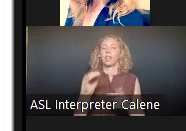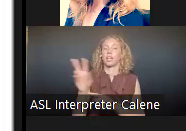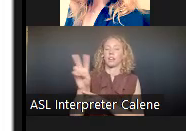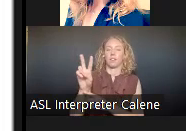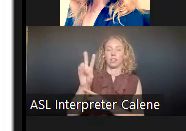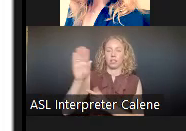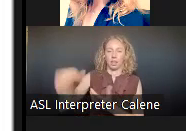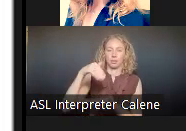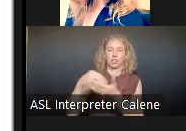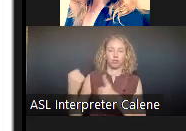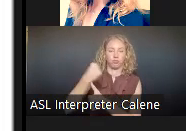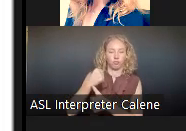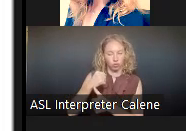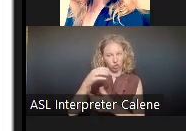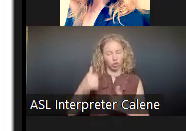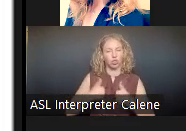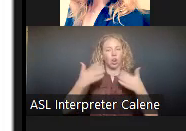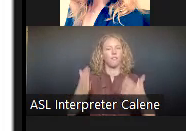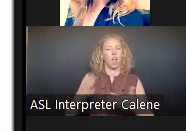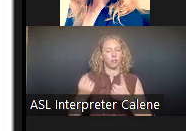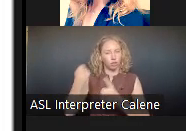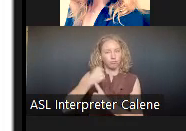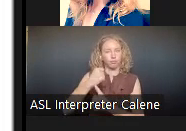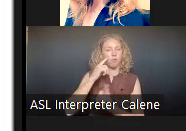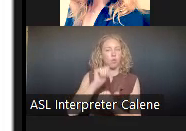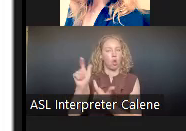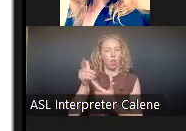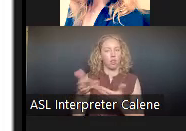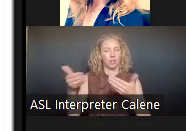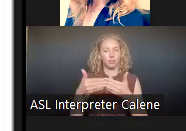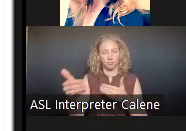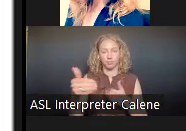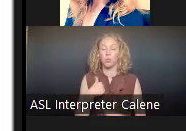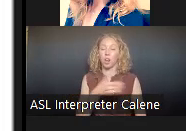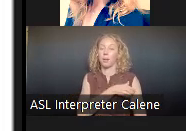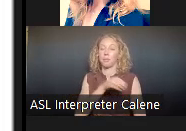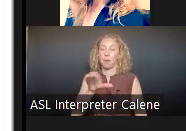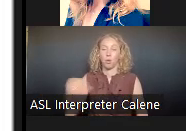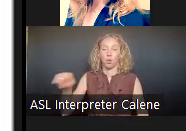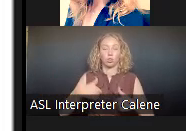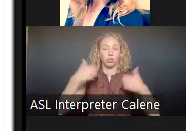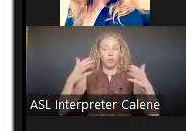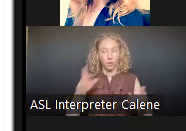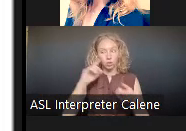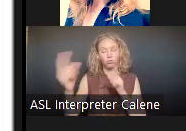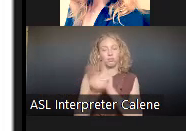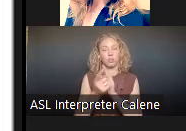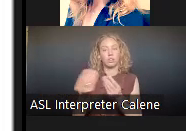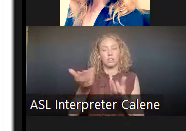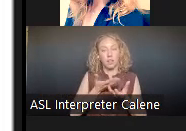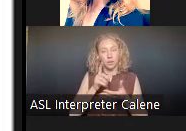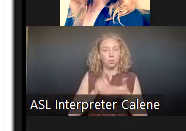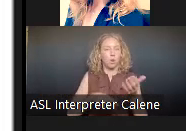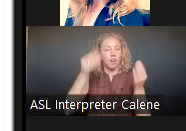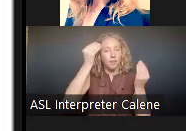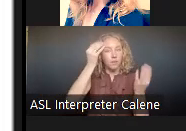victim-centered and putting the survivor at the center of all things. We really wanted to empower survivors to come forward and tell us what information they did